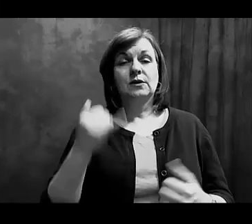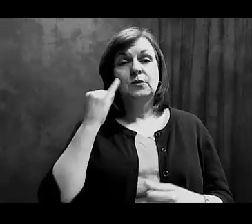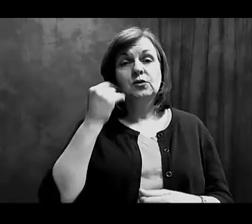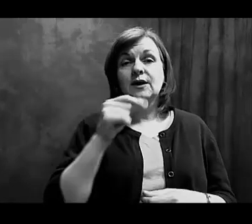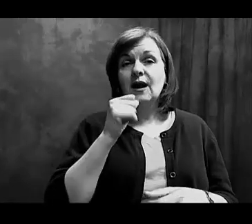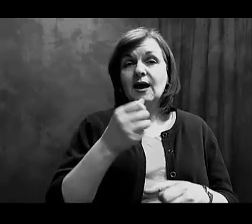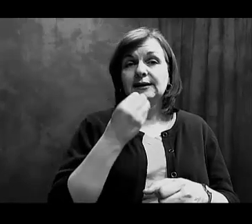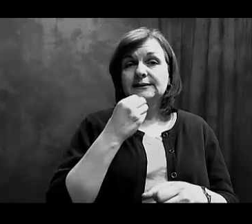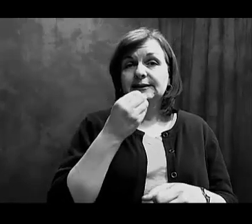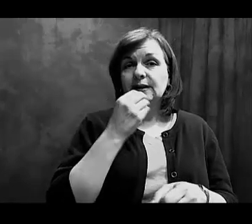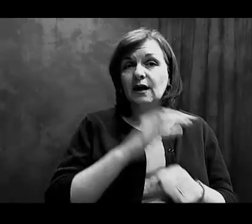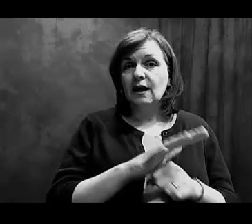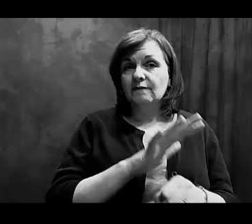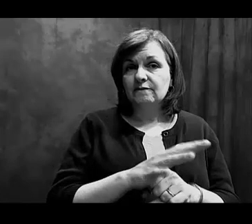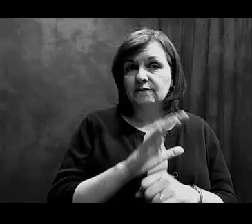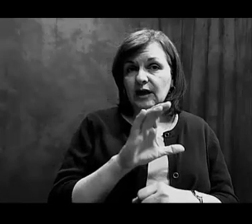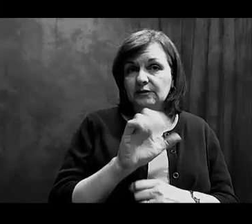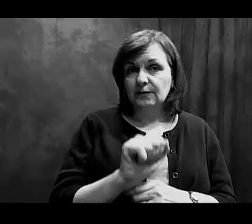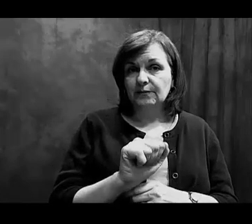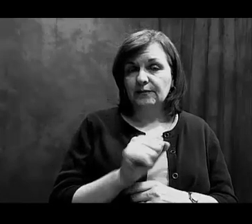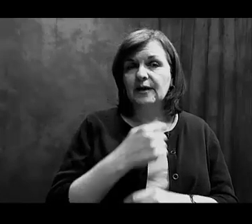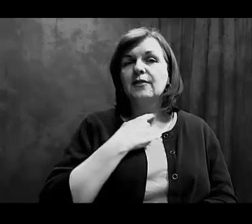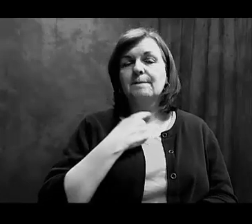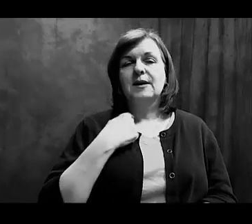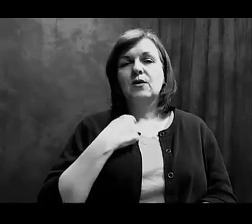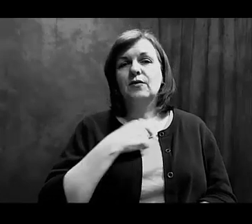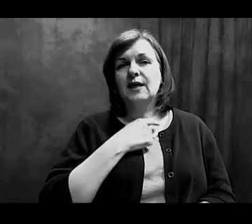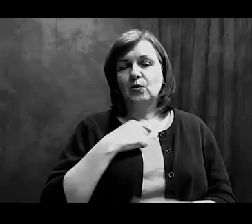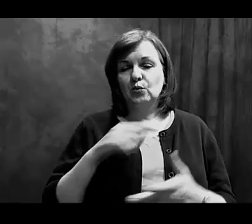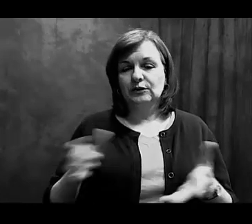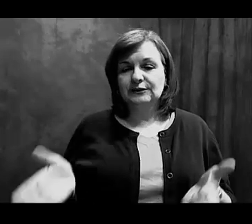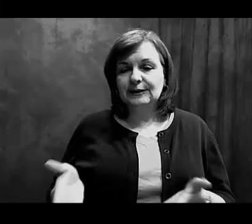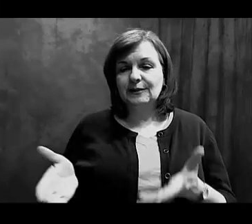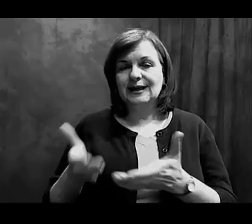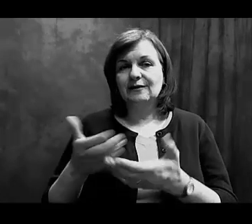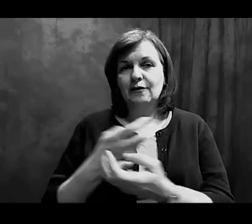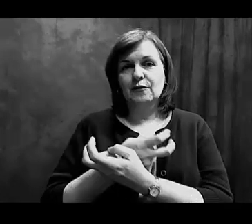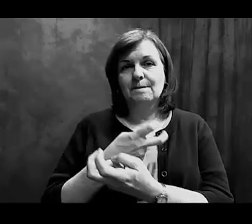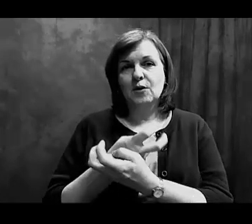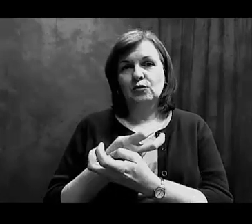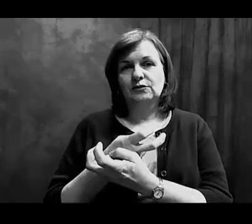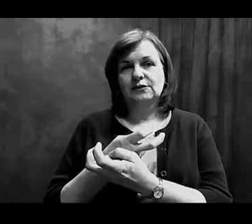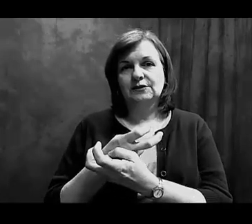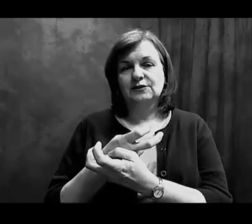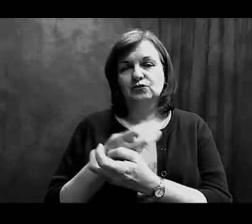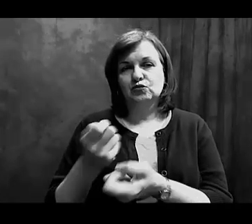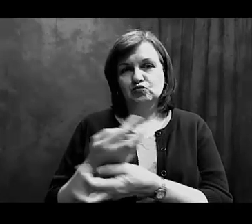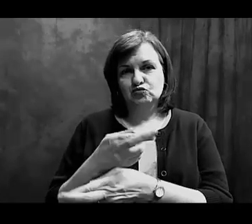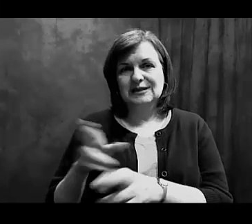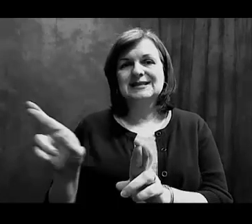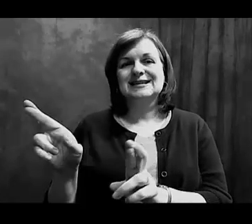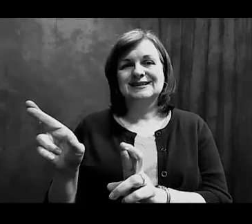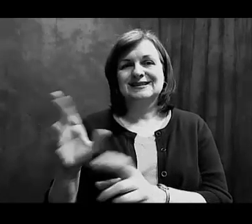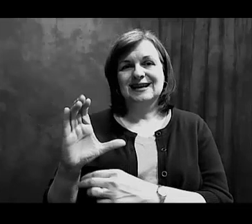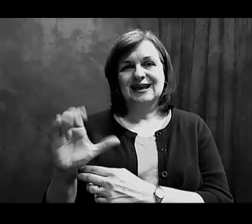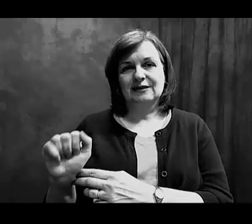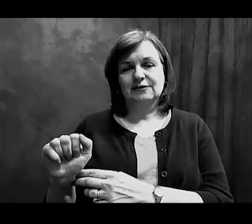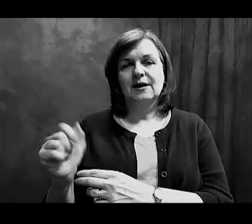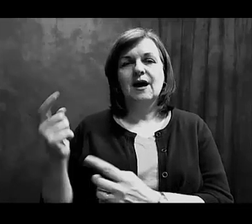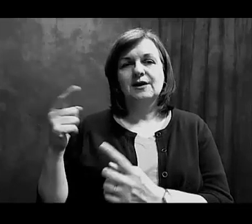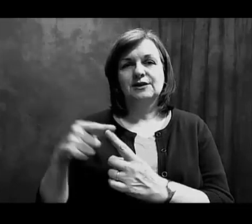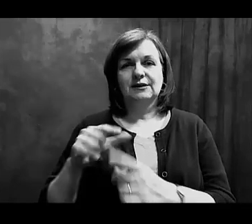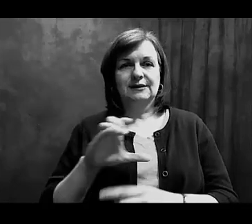now. And if you're not eating enough calcium, the parathyroid will actually stimulate the bones